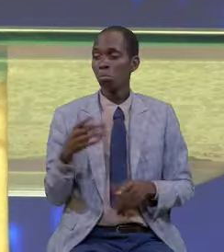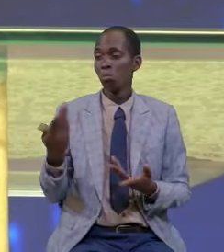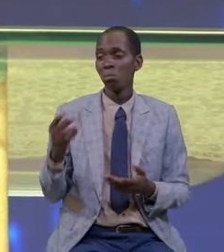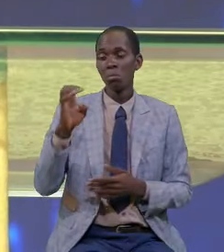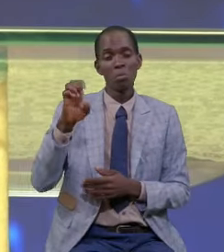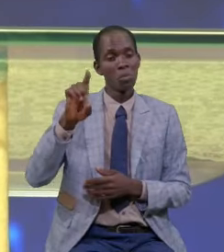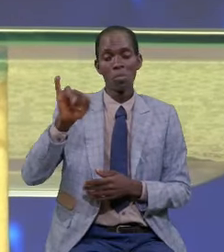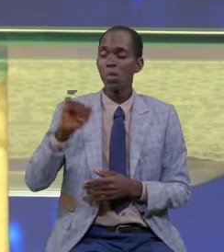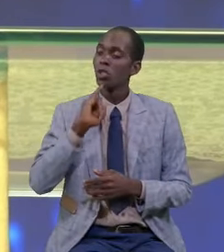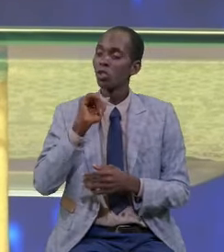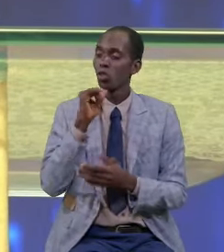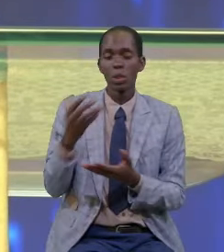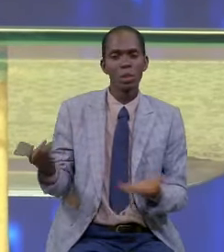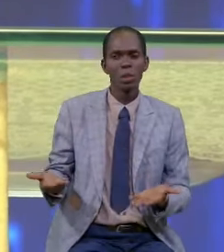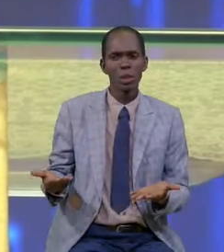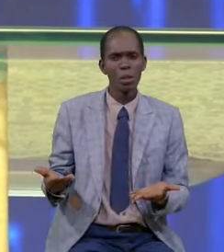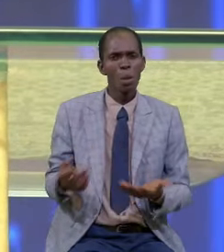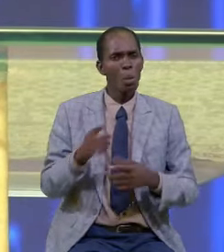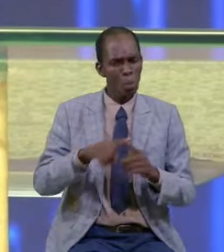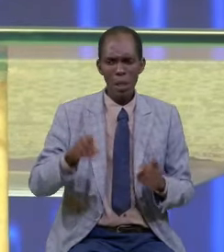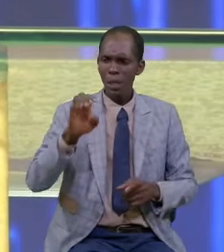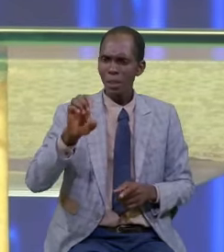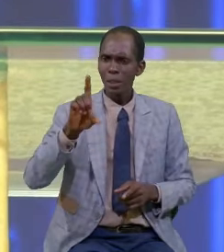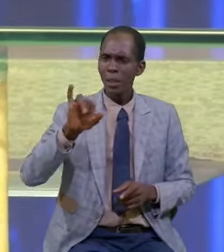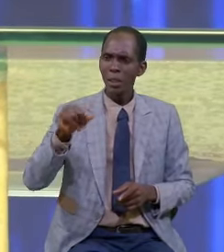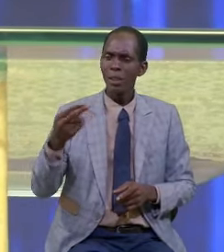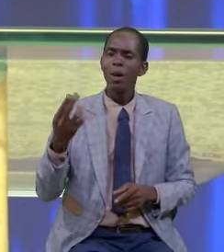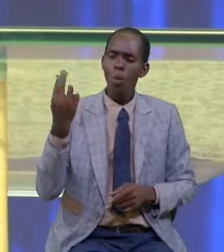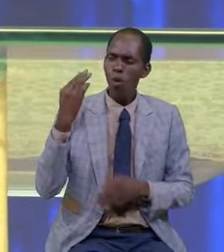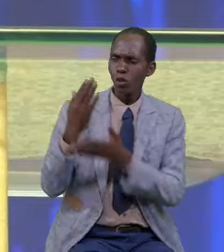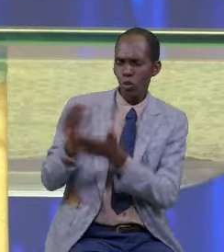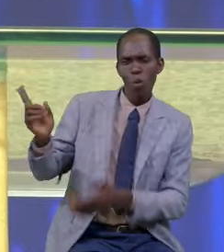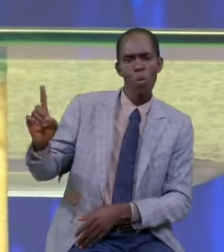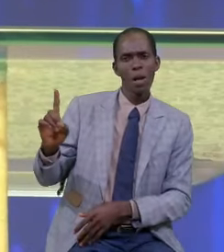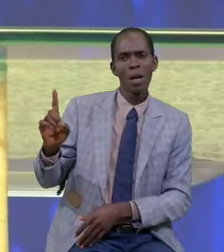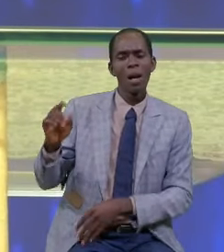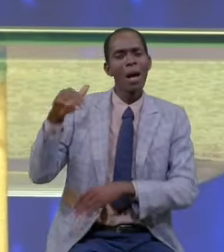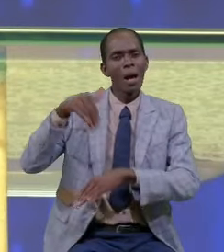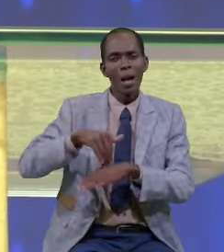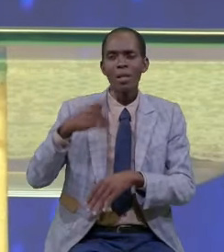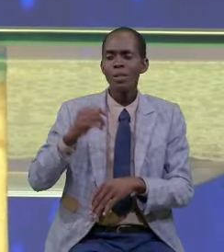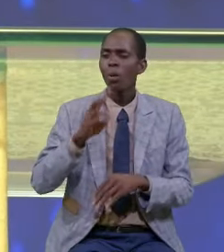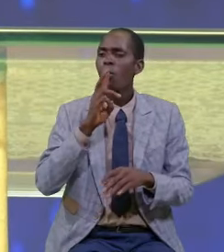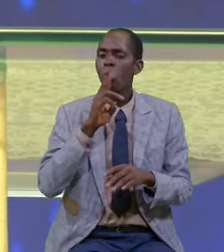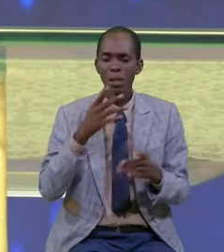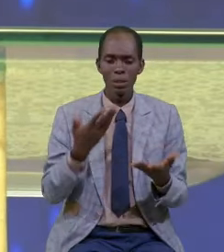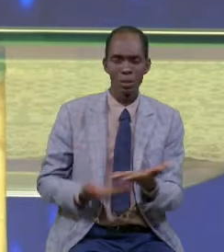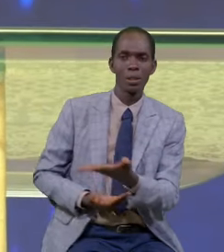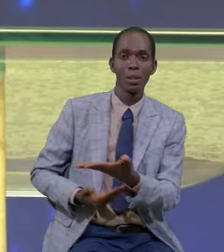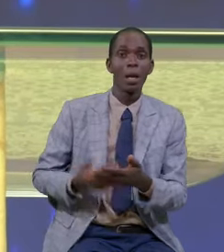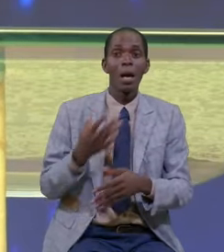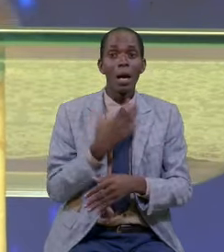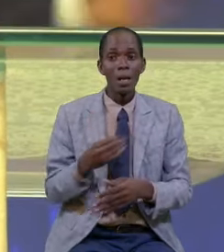Elijah was around somewhere. He was at the brook. There wasn't any kind of castle there. There wasn't